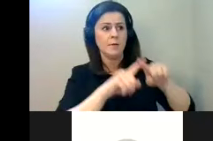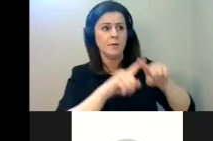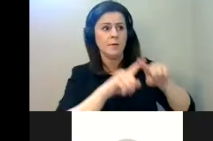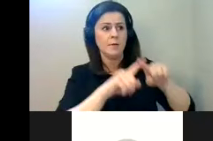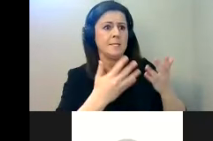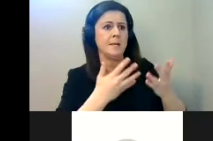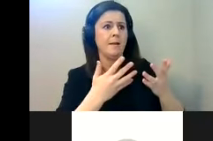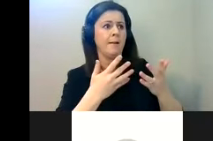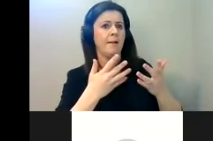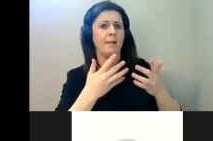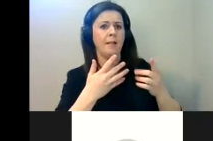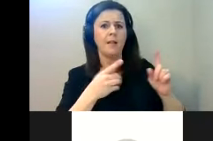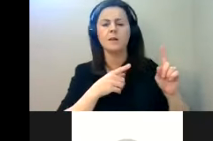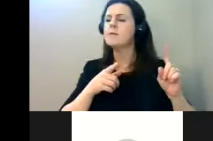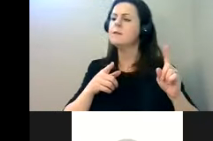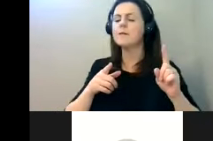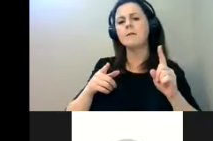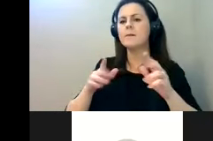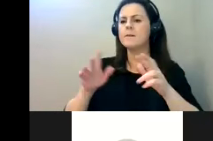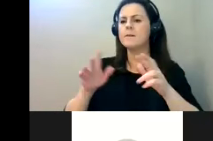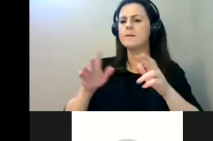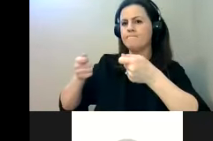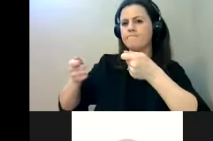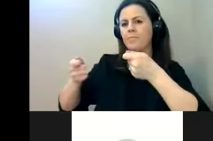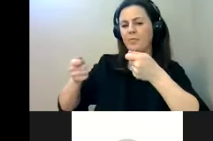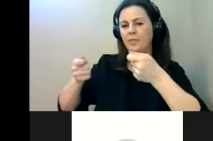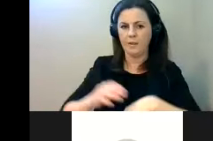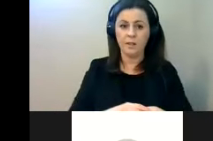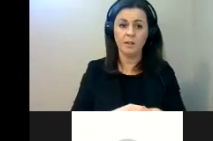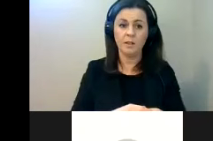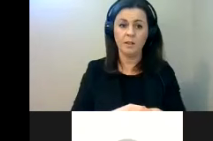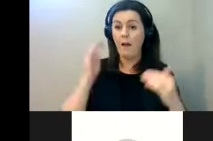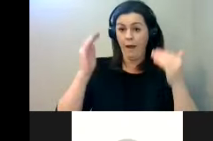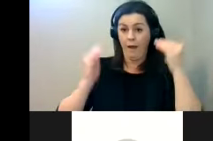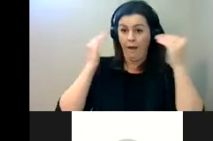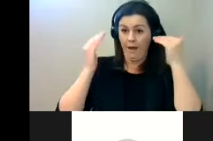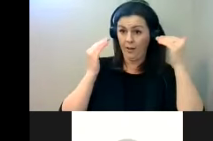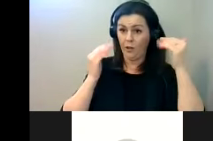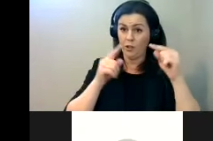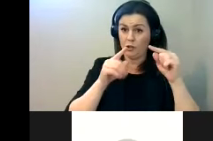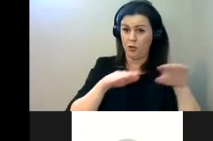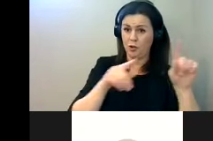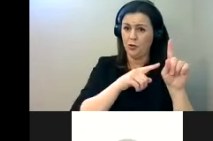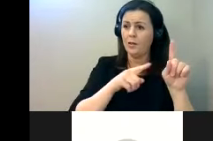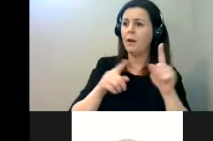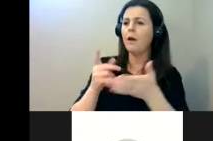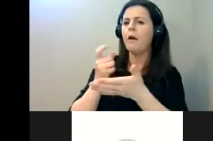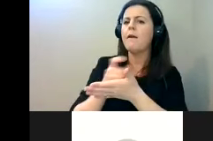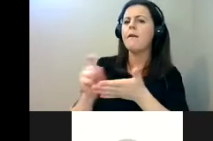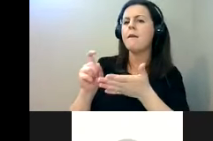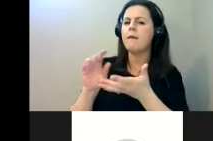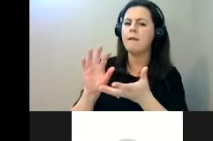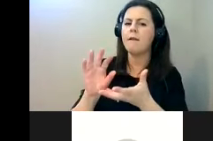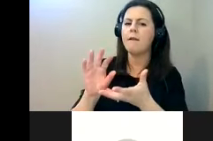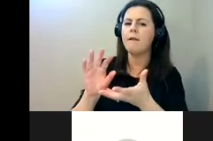control over the older adult victim. Adult children who harm their parents may not do so intentionally, but may